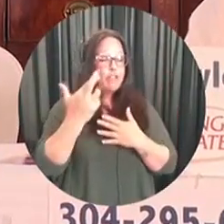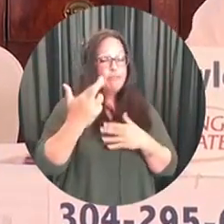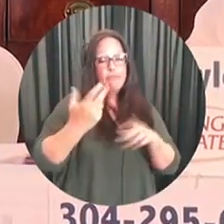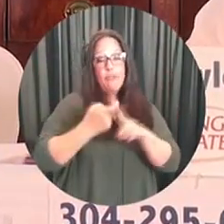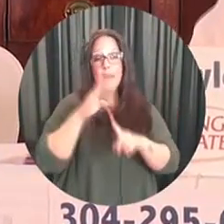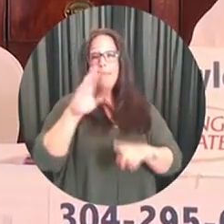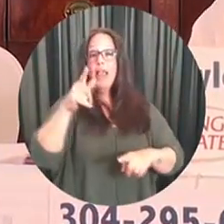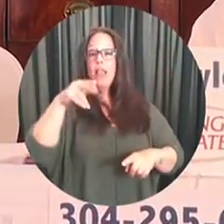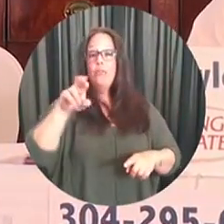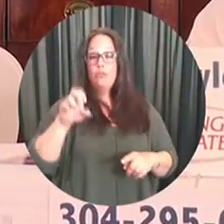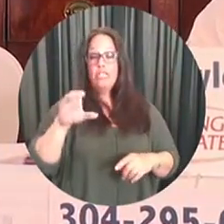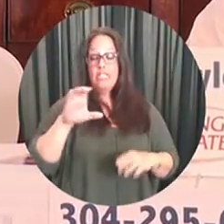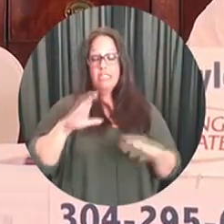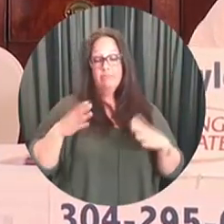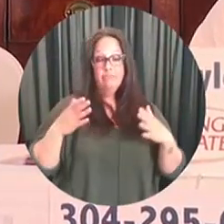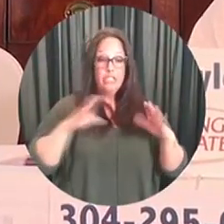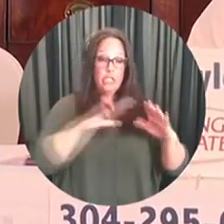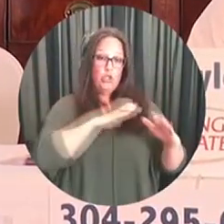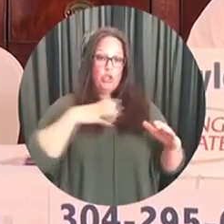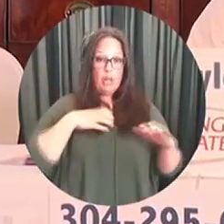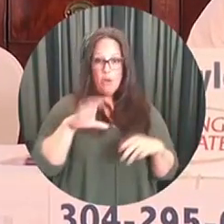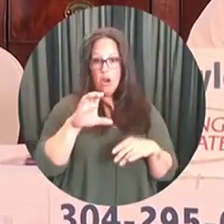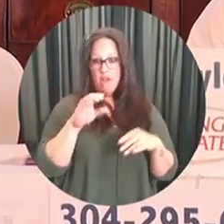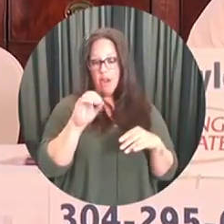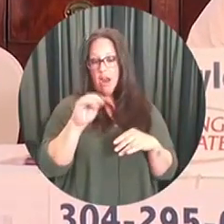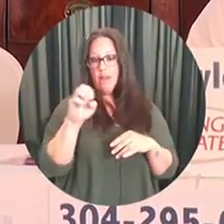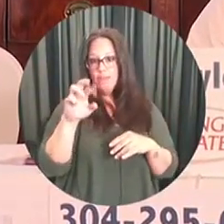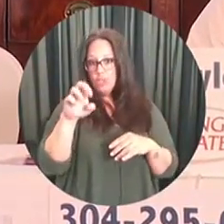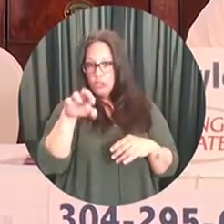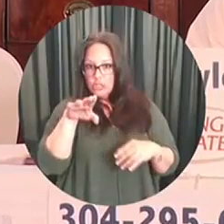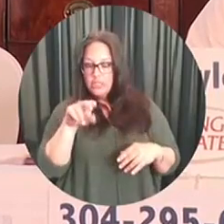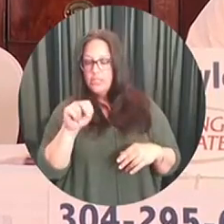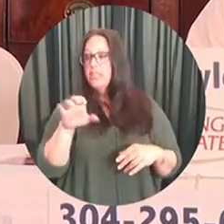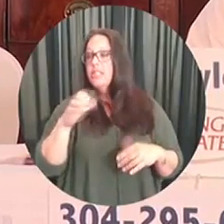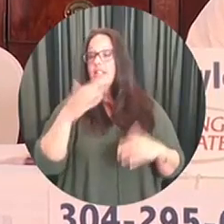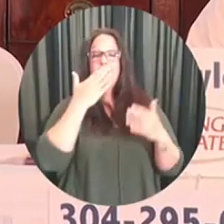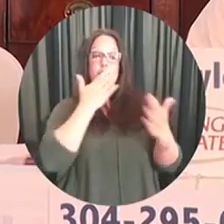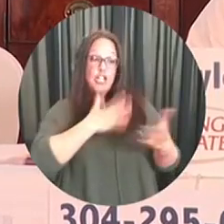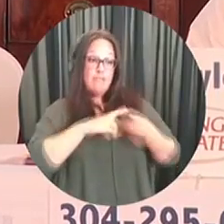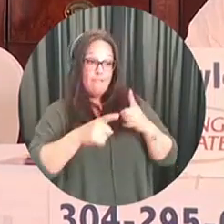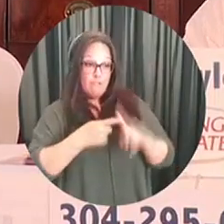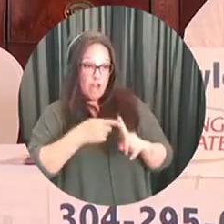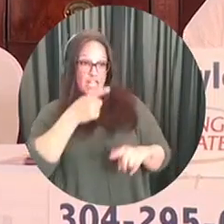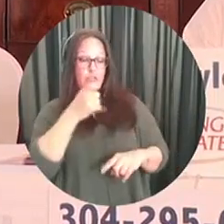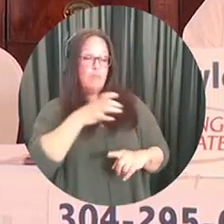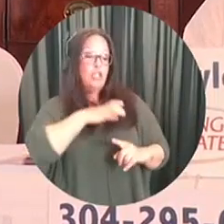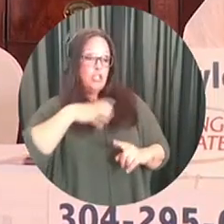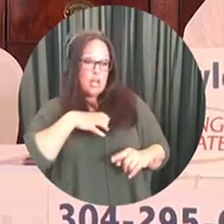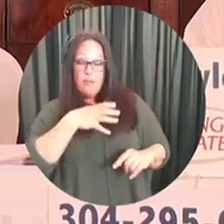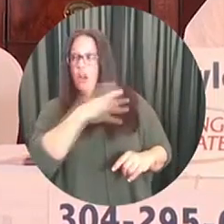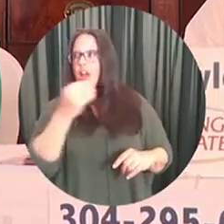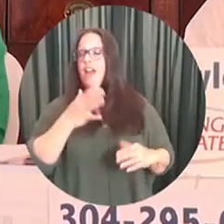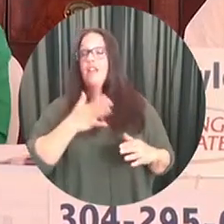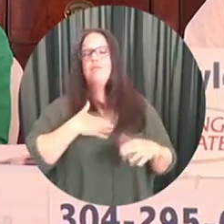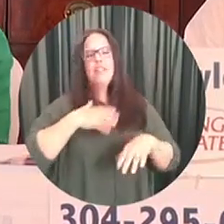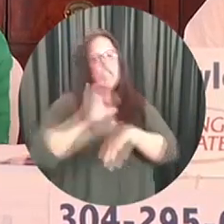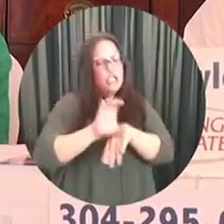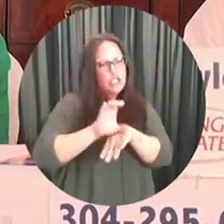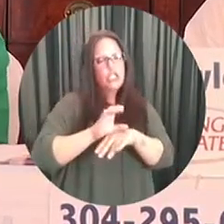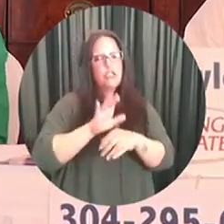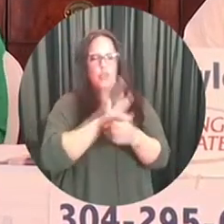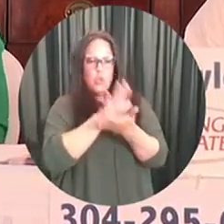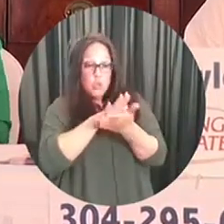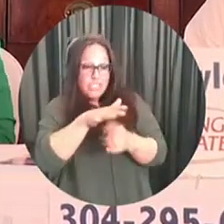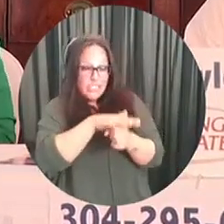of Commerce. So thanks so much from my friends from the chamber, from my school district, and my church. Thanks very much. All right, thank